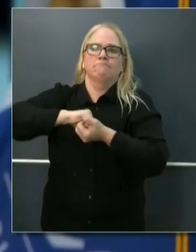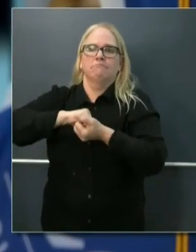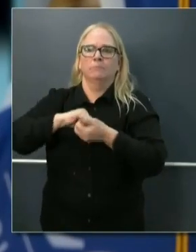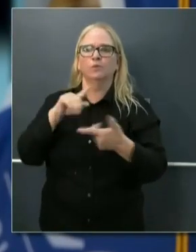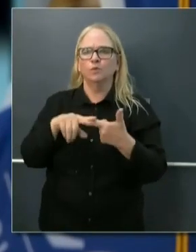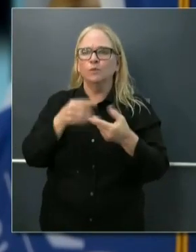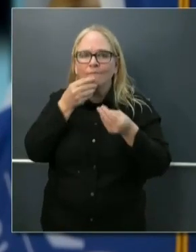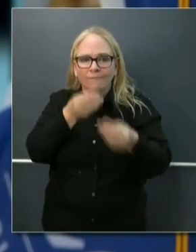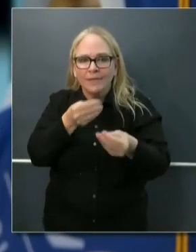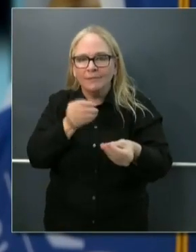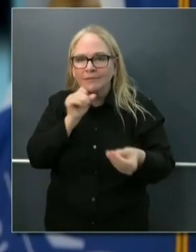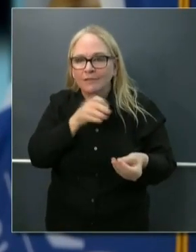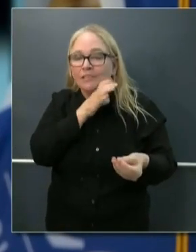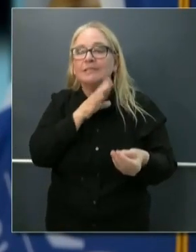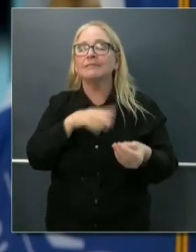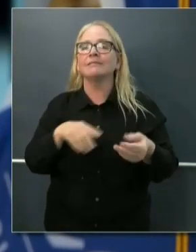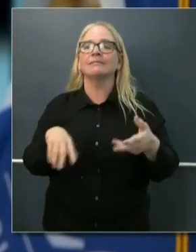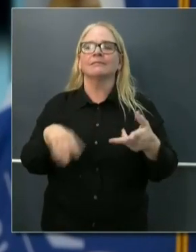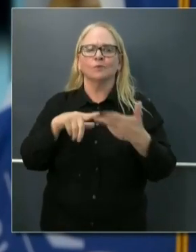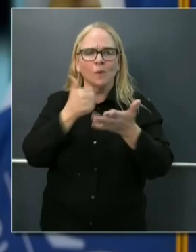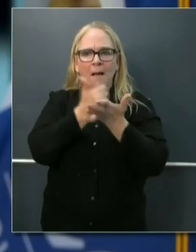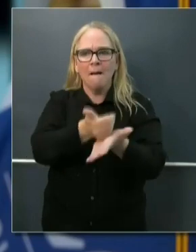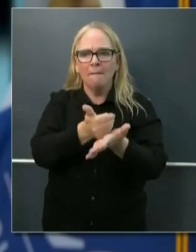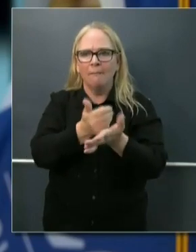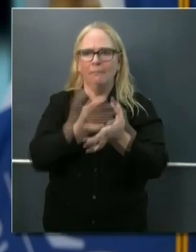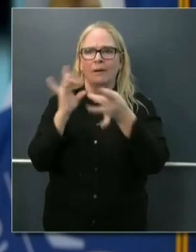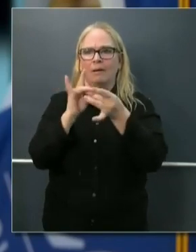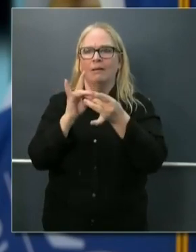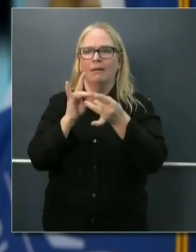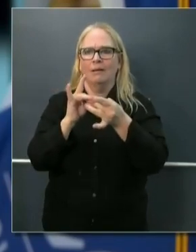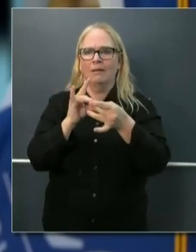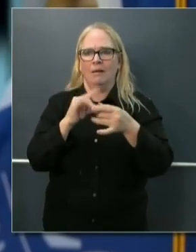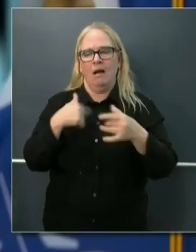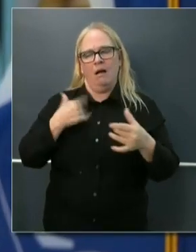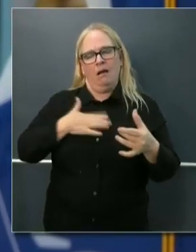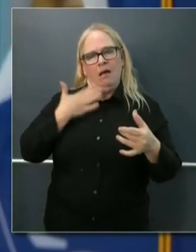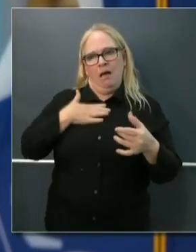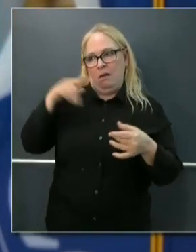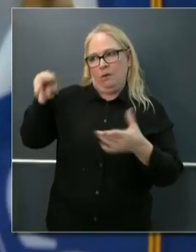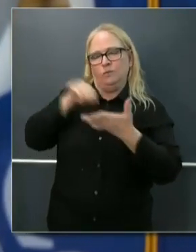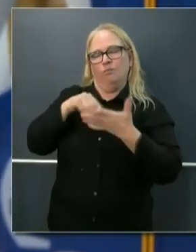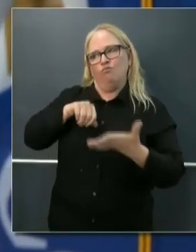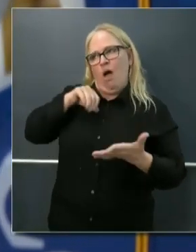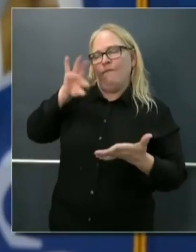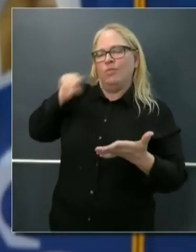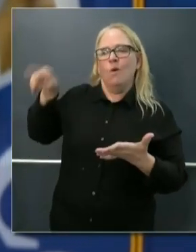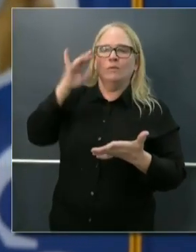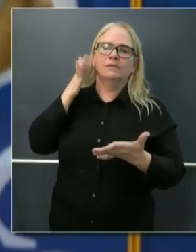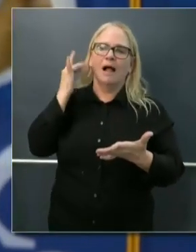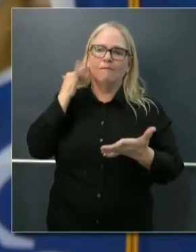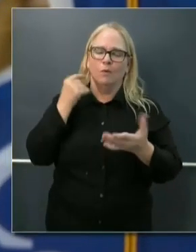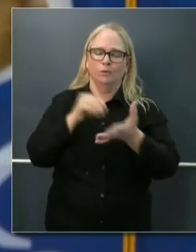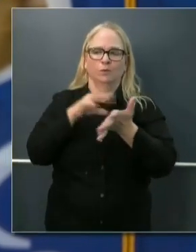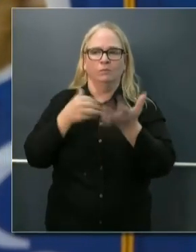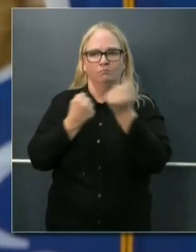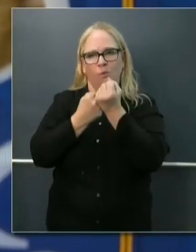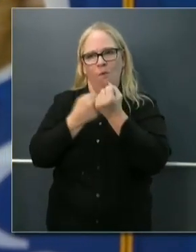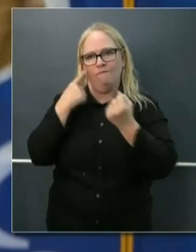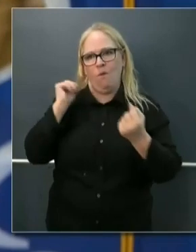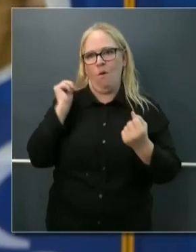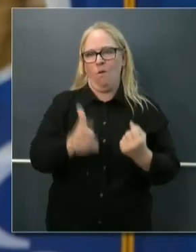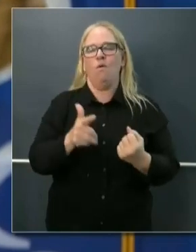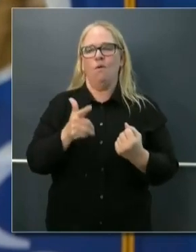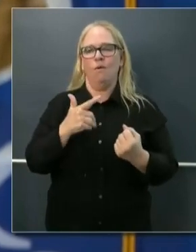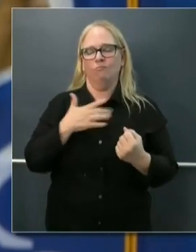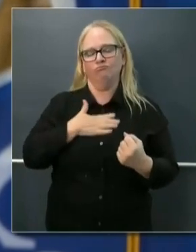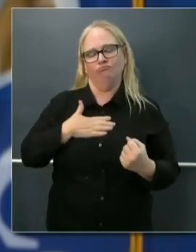home, stay healthy, stay safe. I'm so proud that California believes in a California for all, across the lifespan. For that 8-year-old who